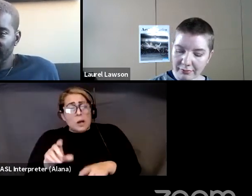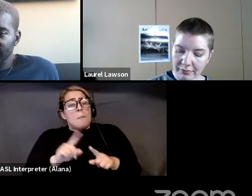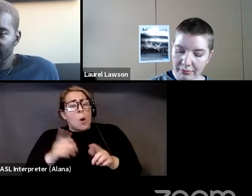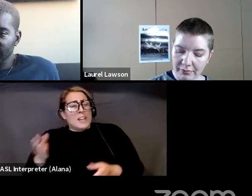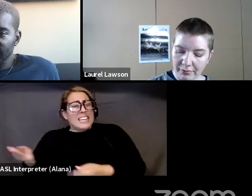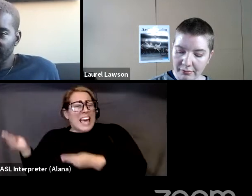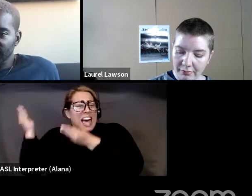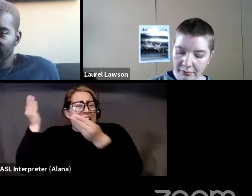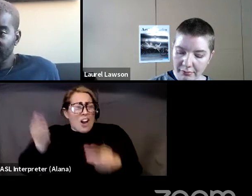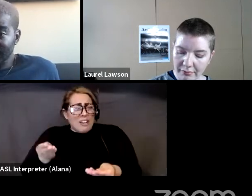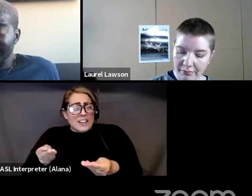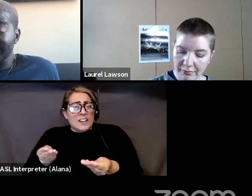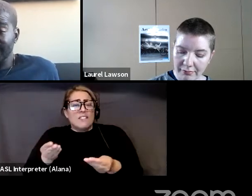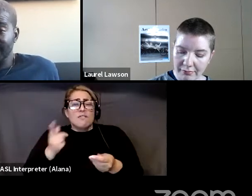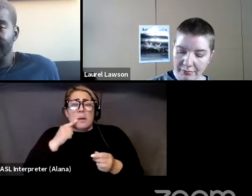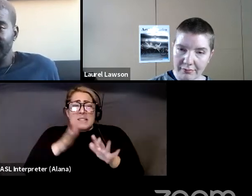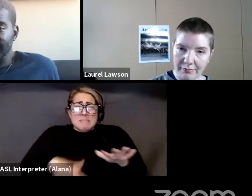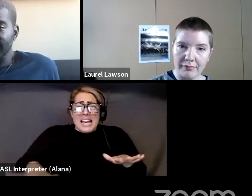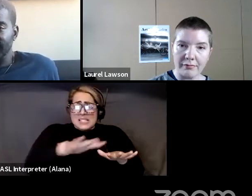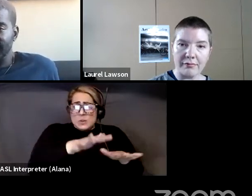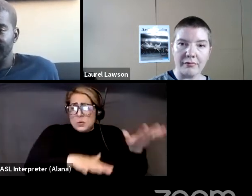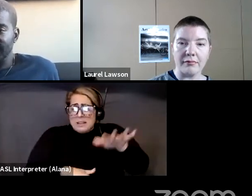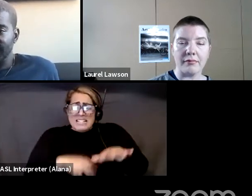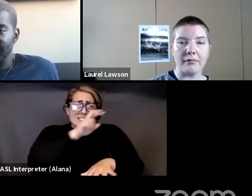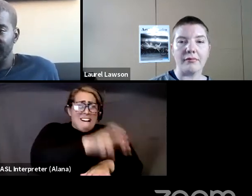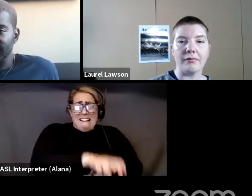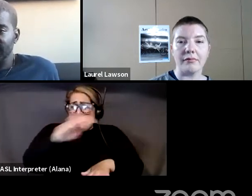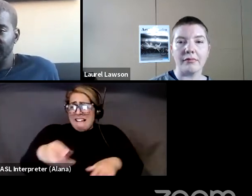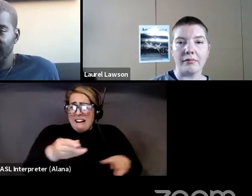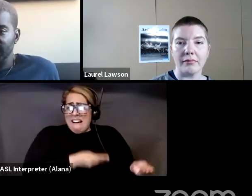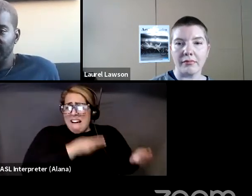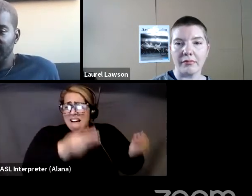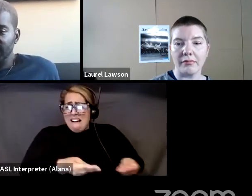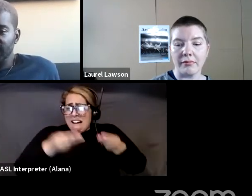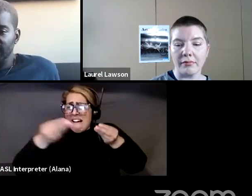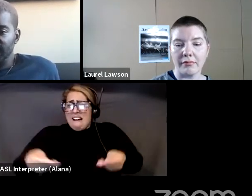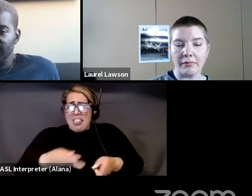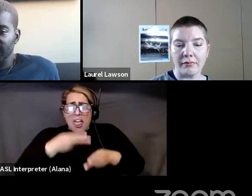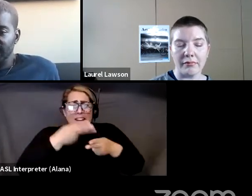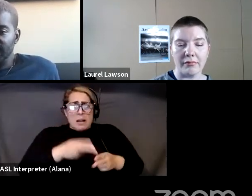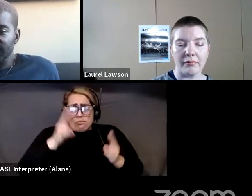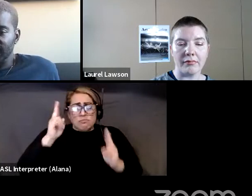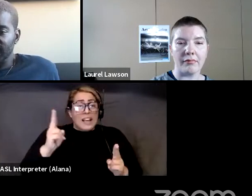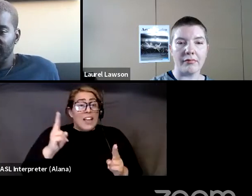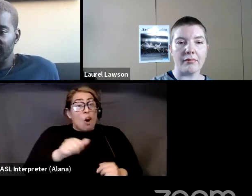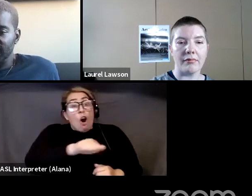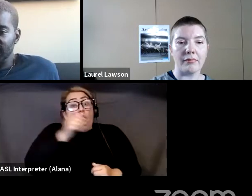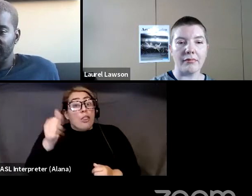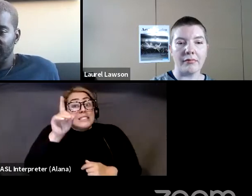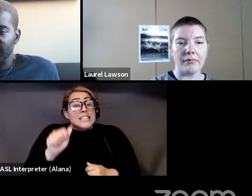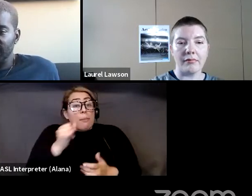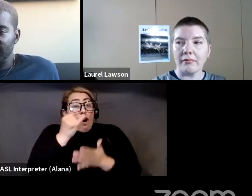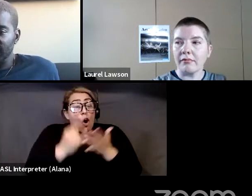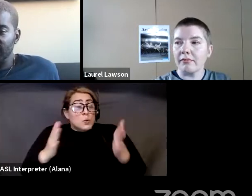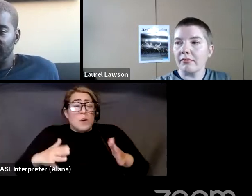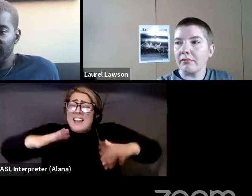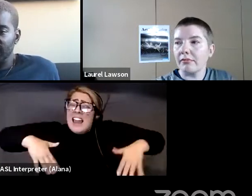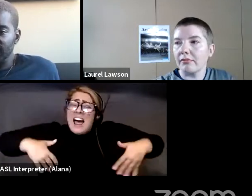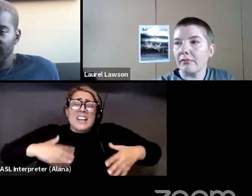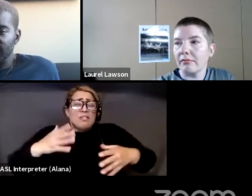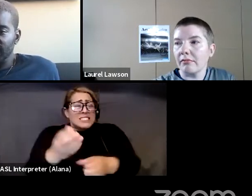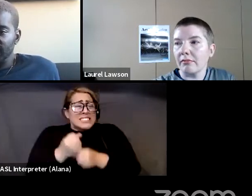from space to space. And we know that there are other disabled artists who have yet received the opportunity to